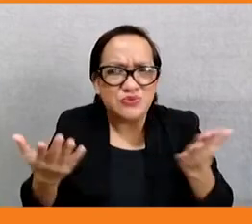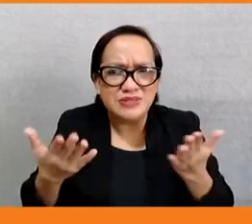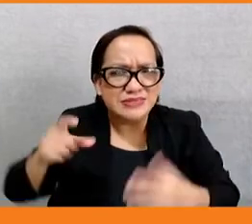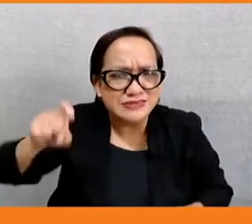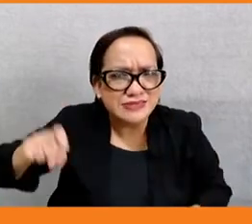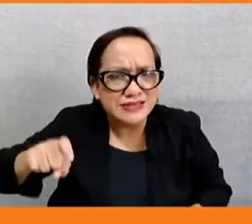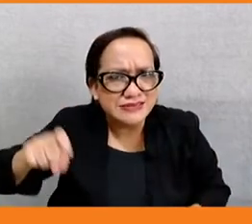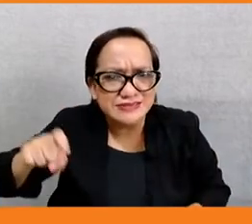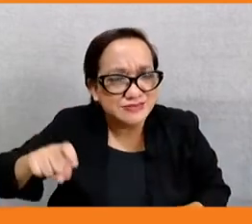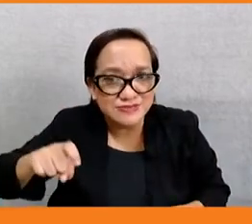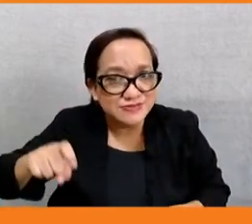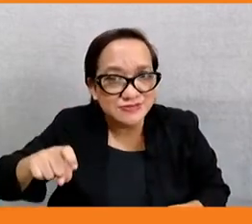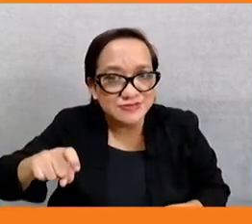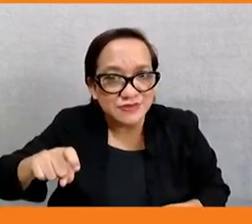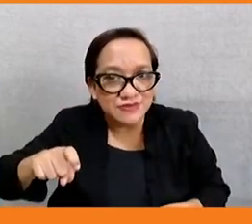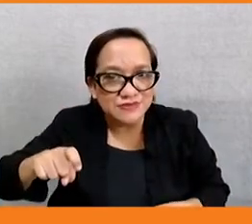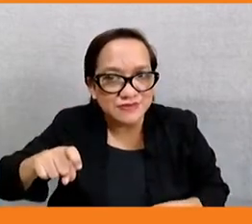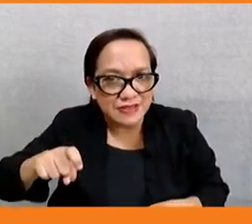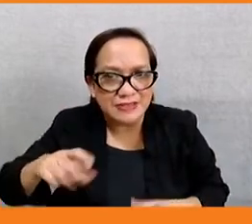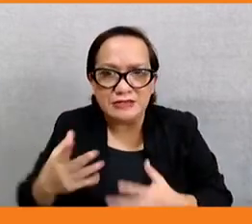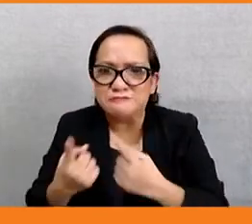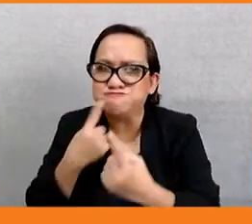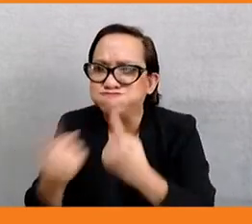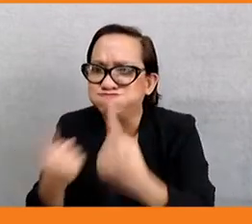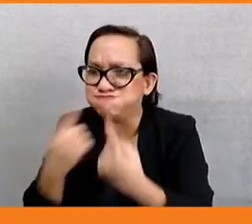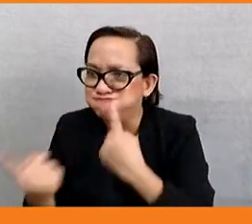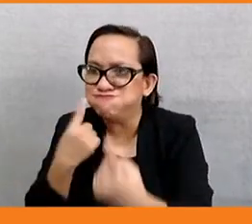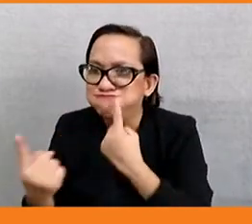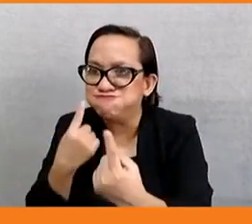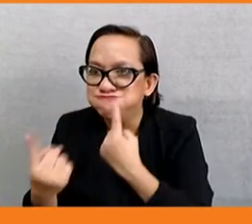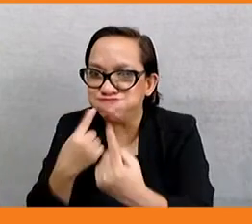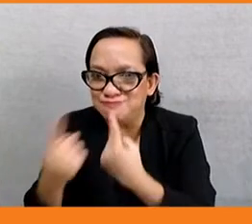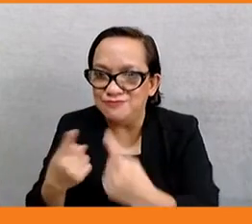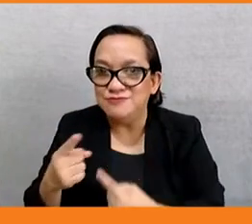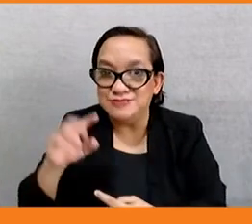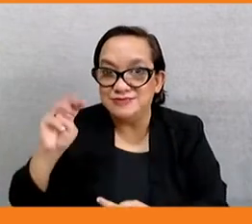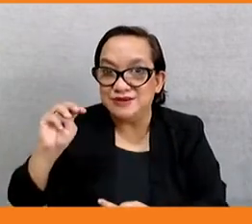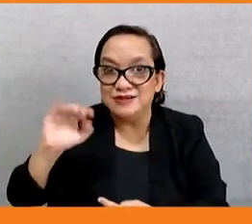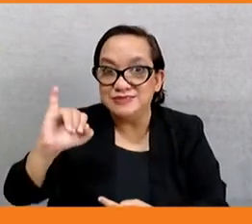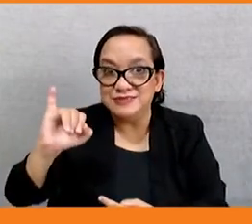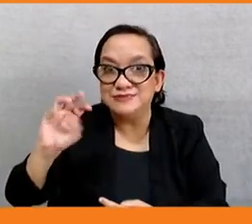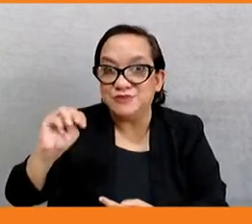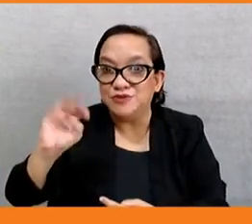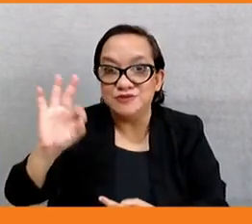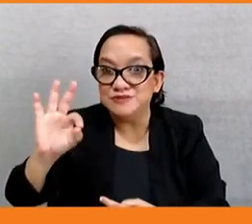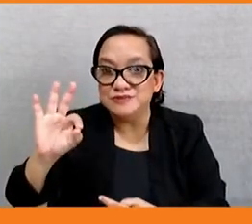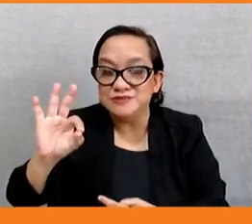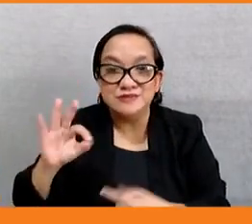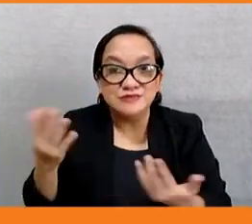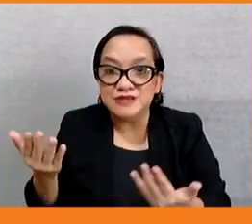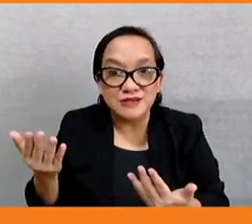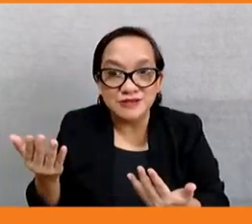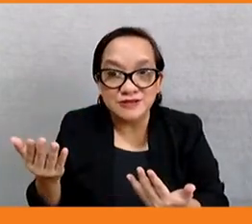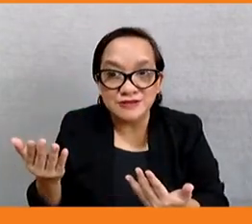negotiation with IMF is concluded, we will further, consider to provide additional,